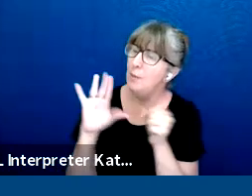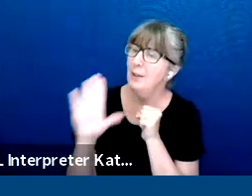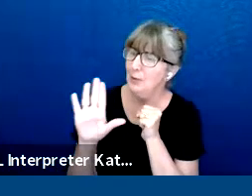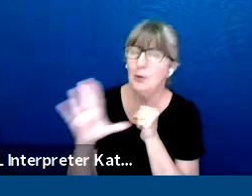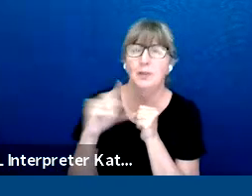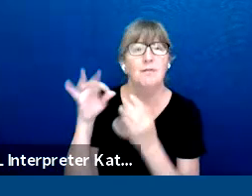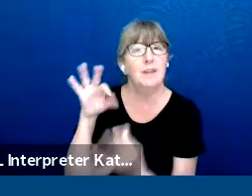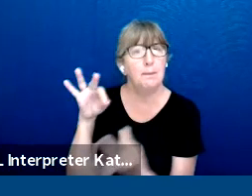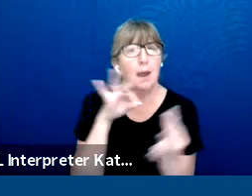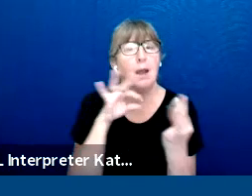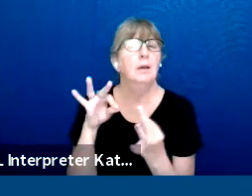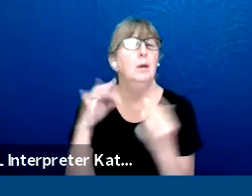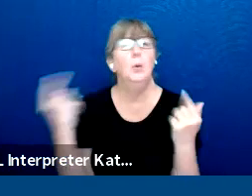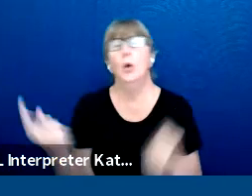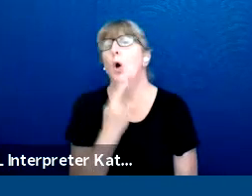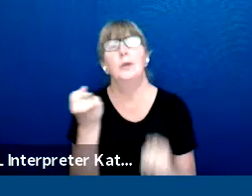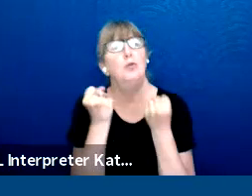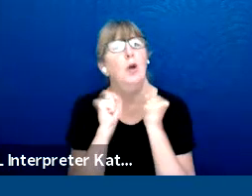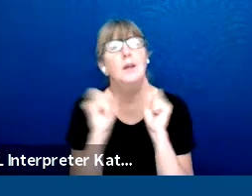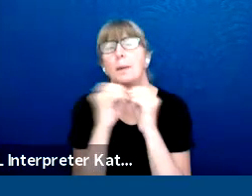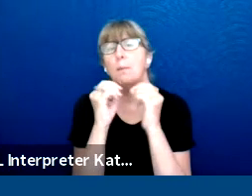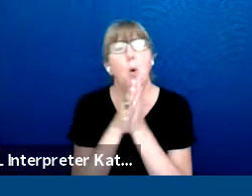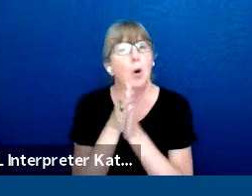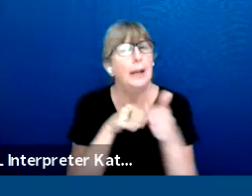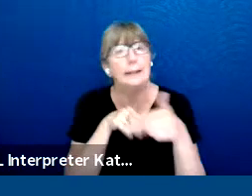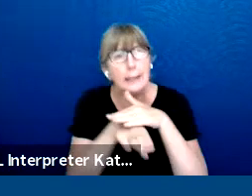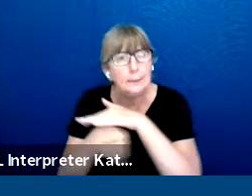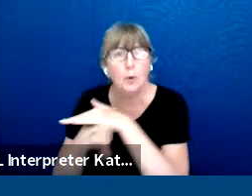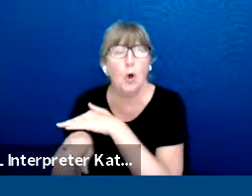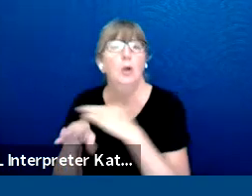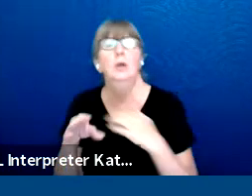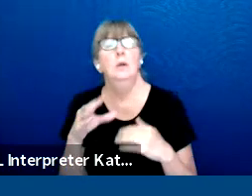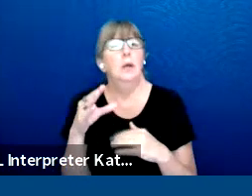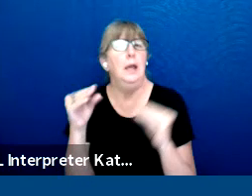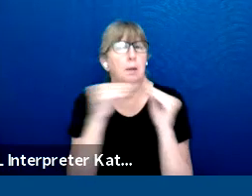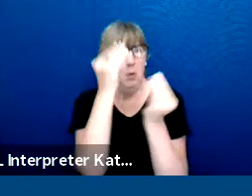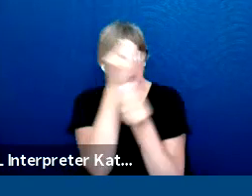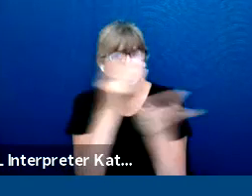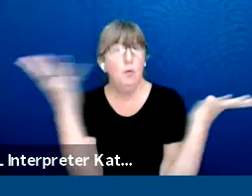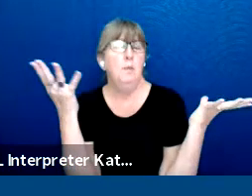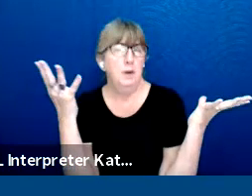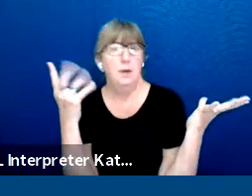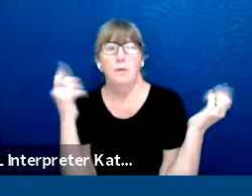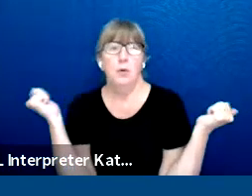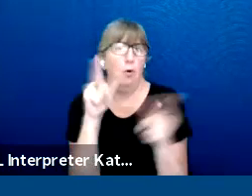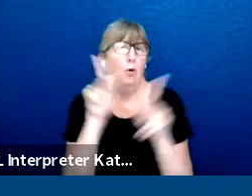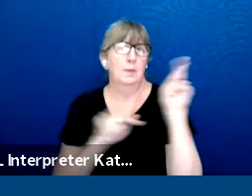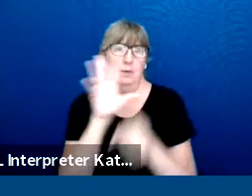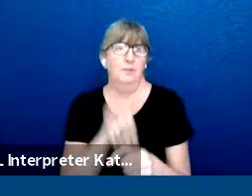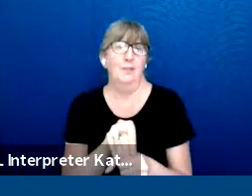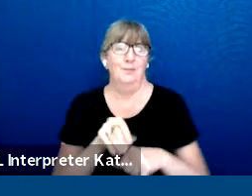feedback. We're always trying to be more accessible and more informative to stakeholders.